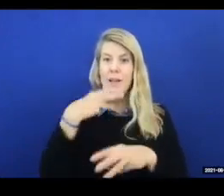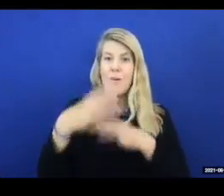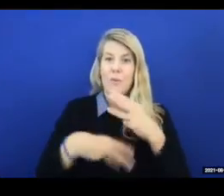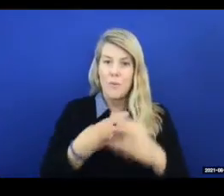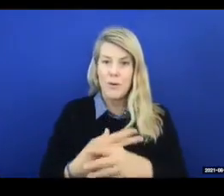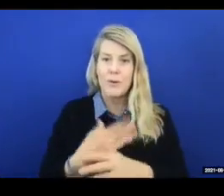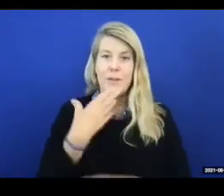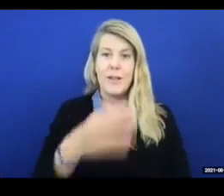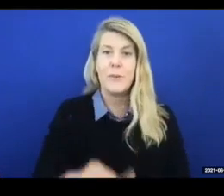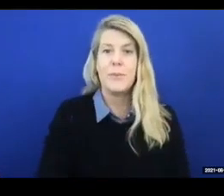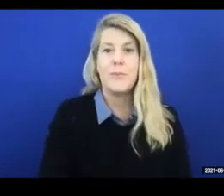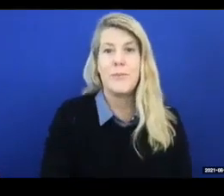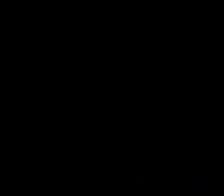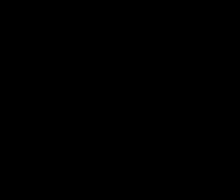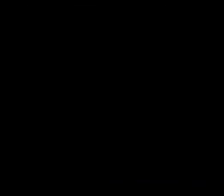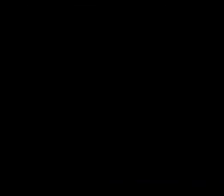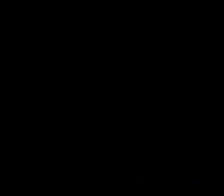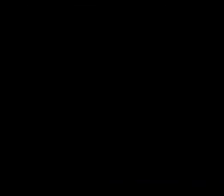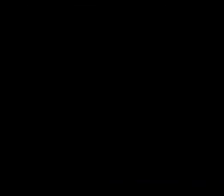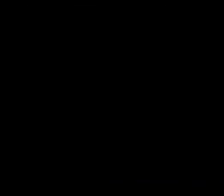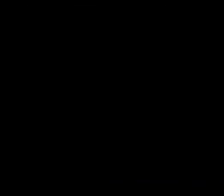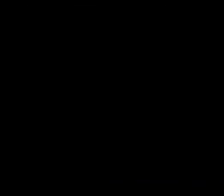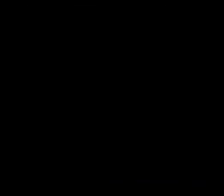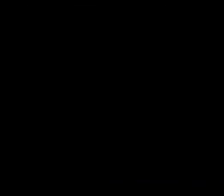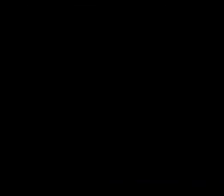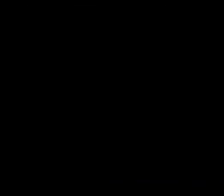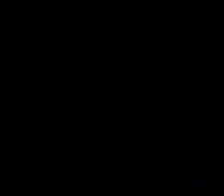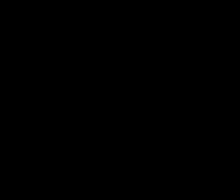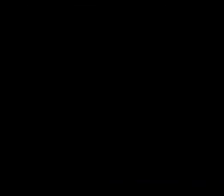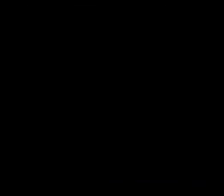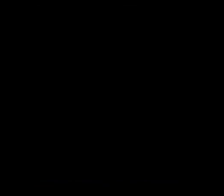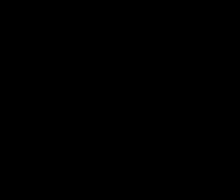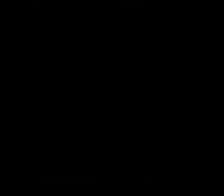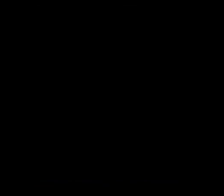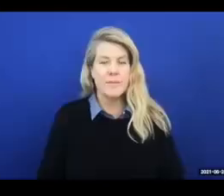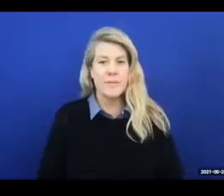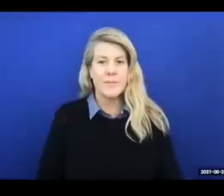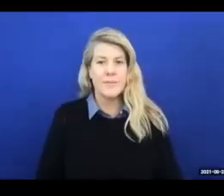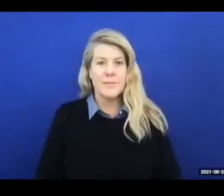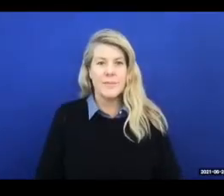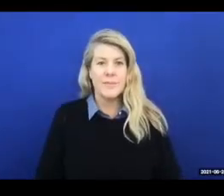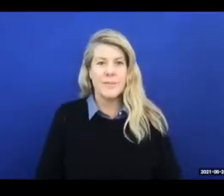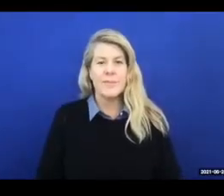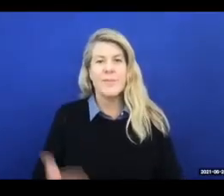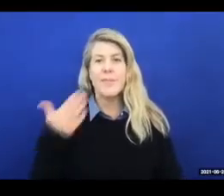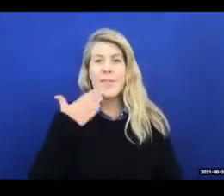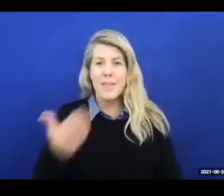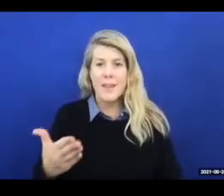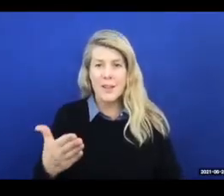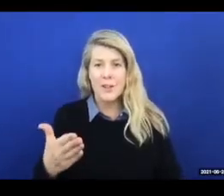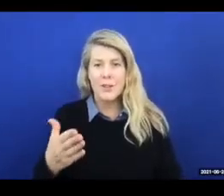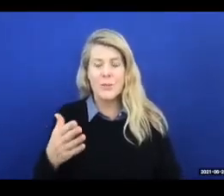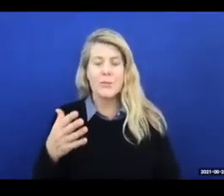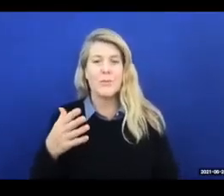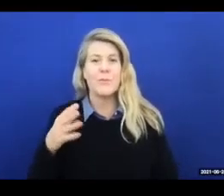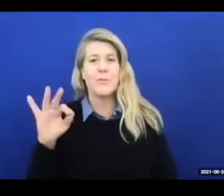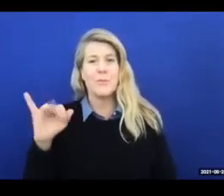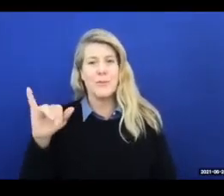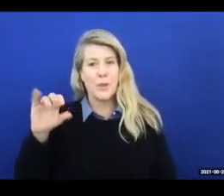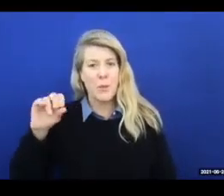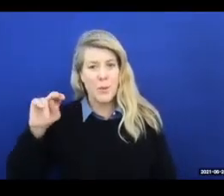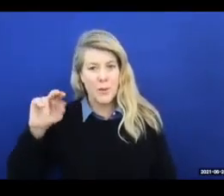world. Thank you, Treasurer Ma, for